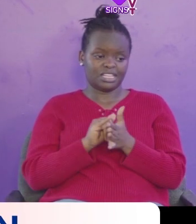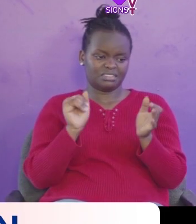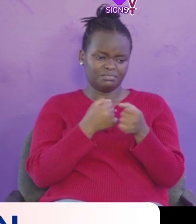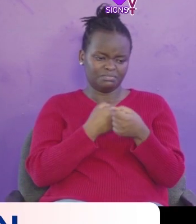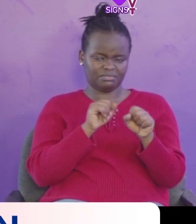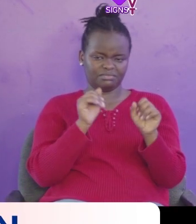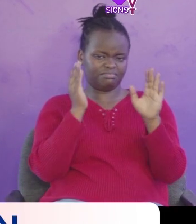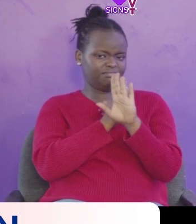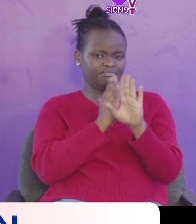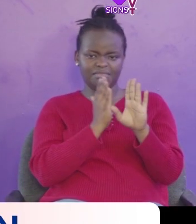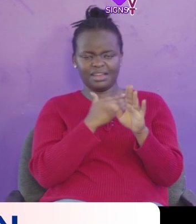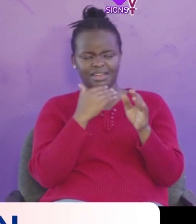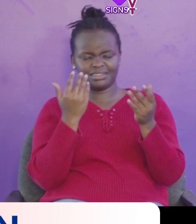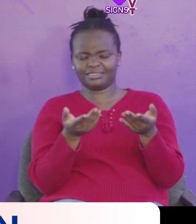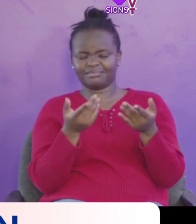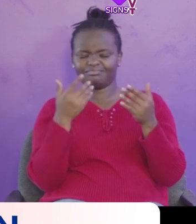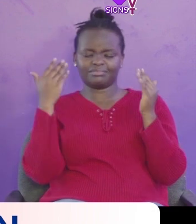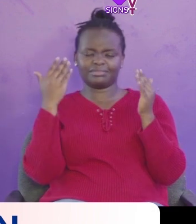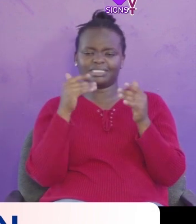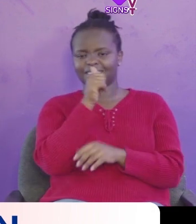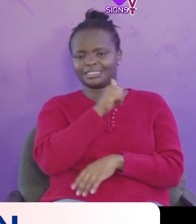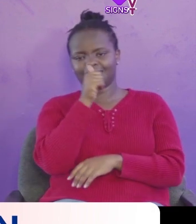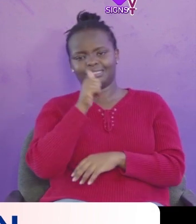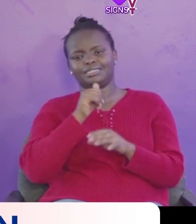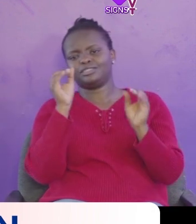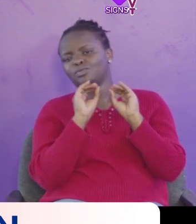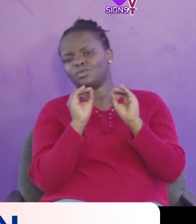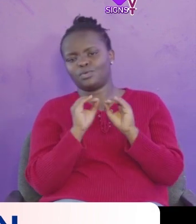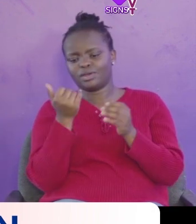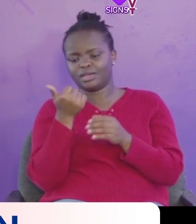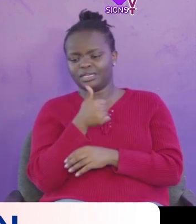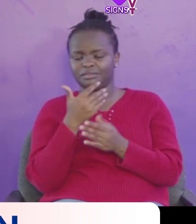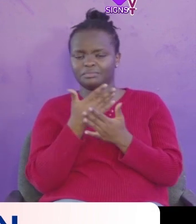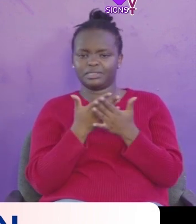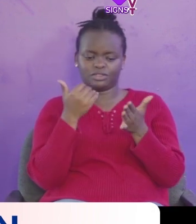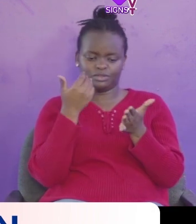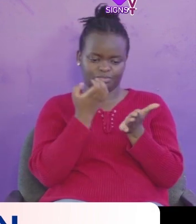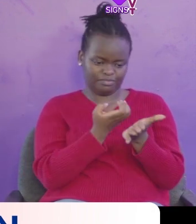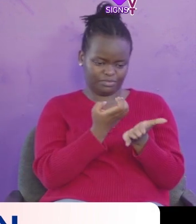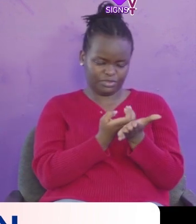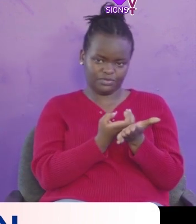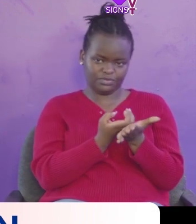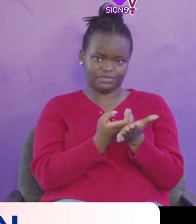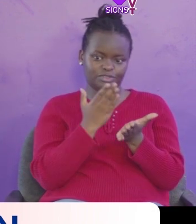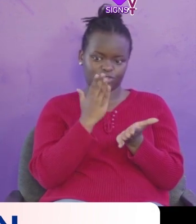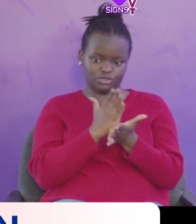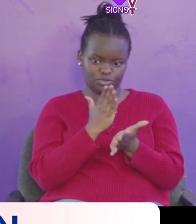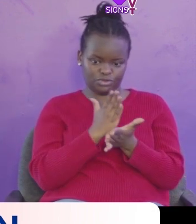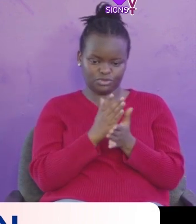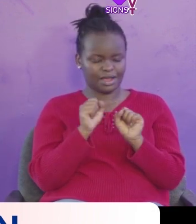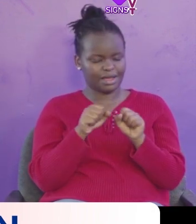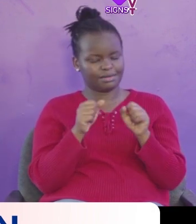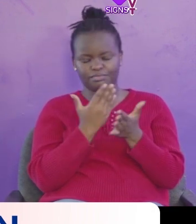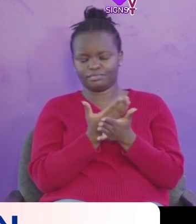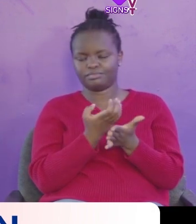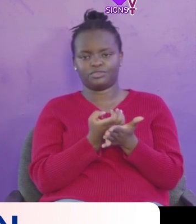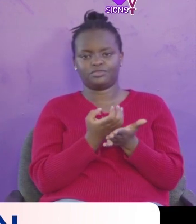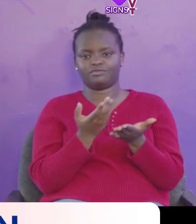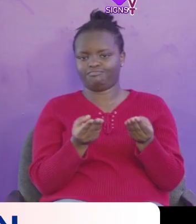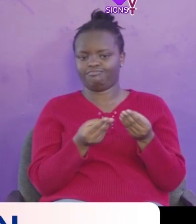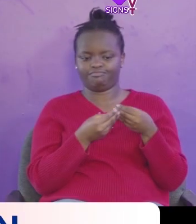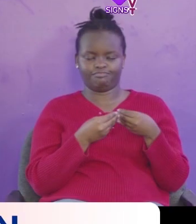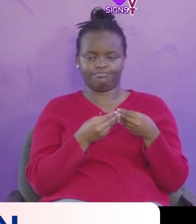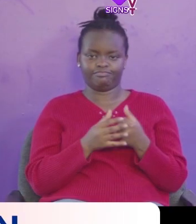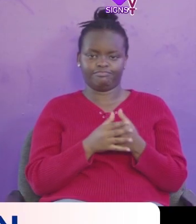fichana. Okay. Anyone who can prove ako genuinely alikuwa na deserve, I can't prove me wrong. But